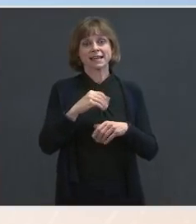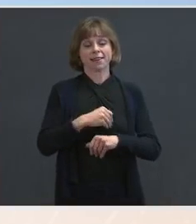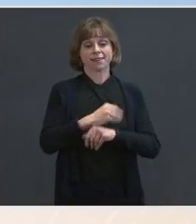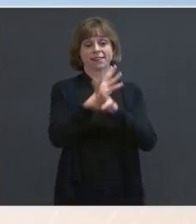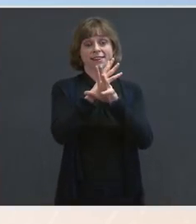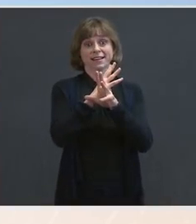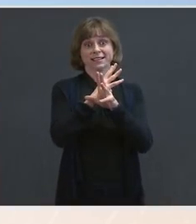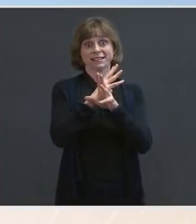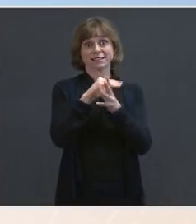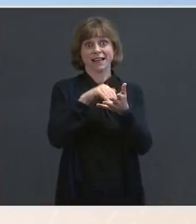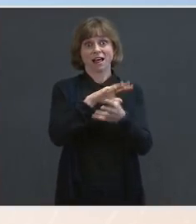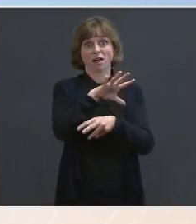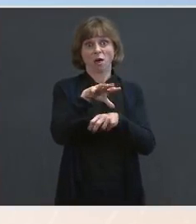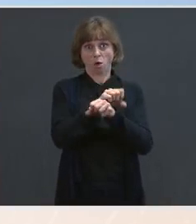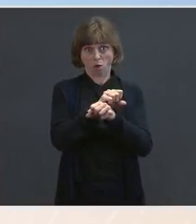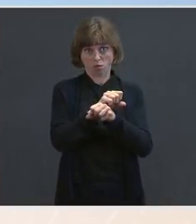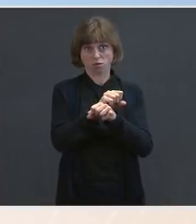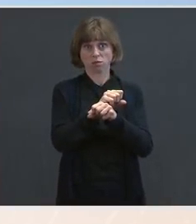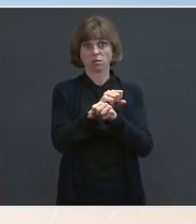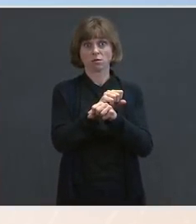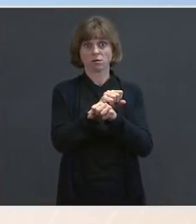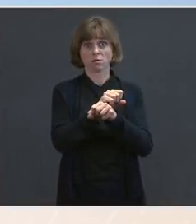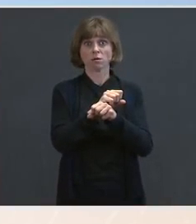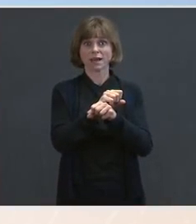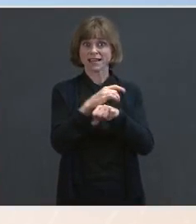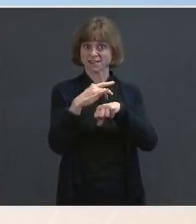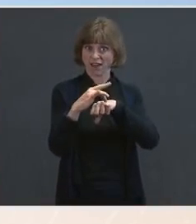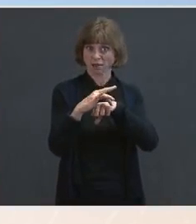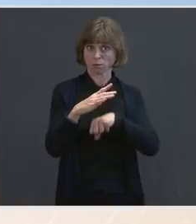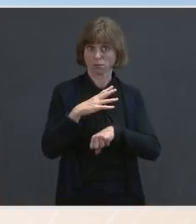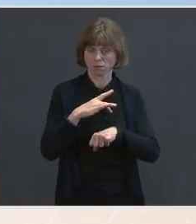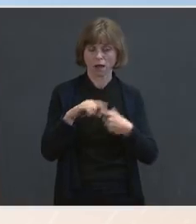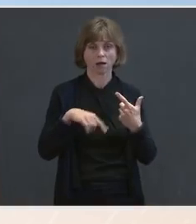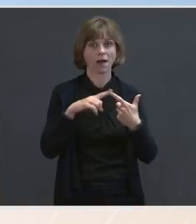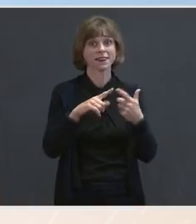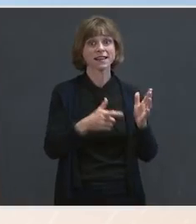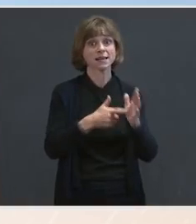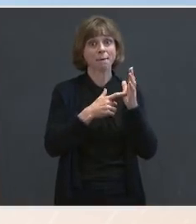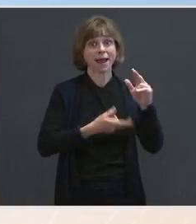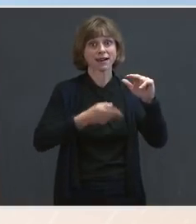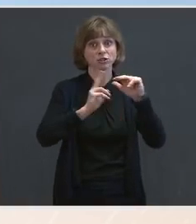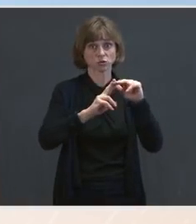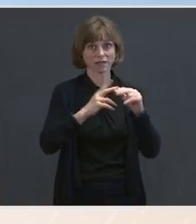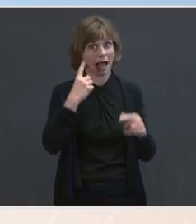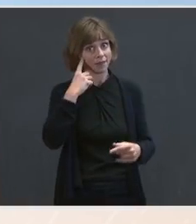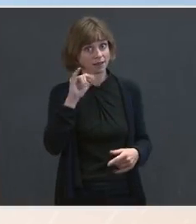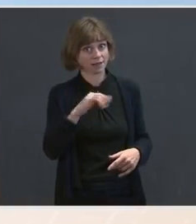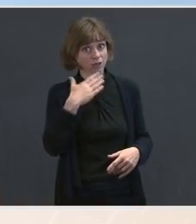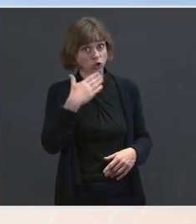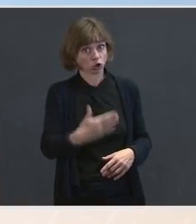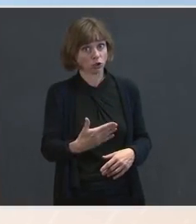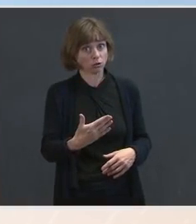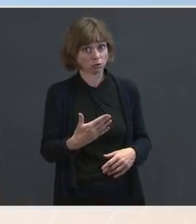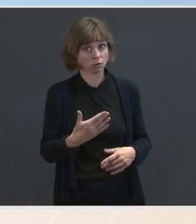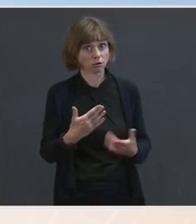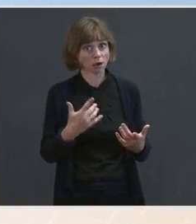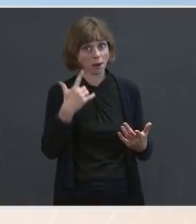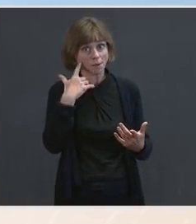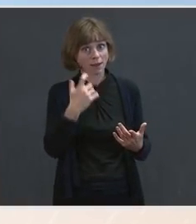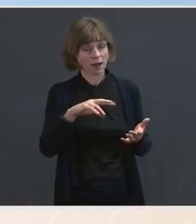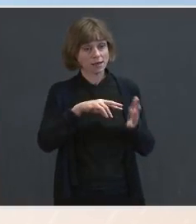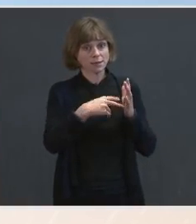for mental health services is up. I think that's a good sign because it speaks to the fact that stigma is being